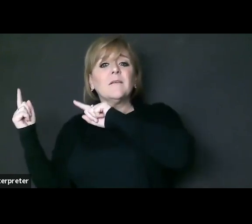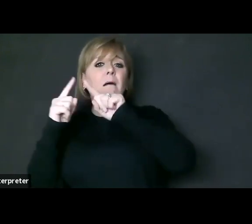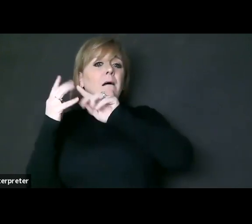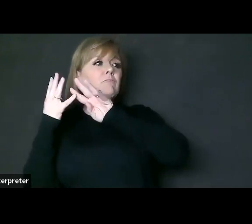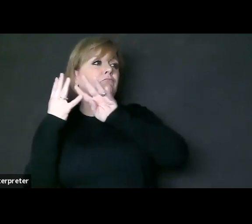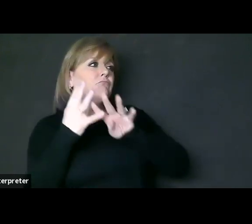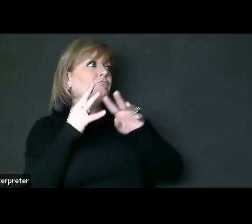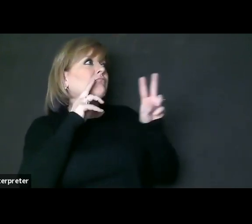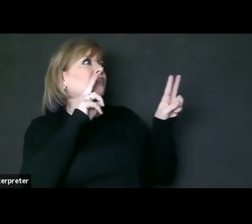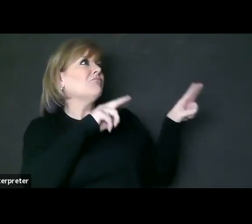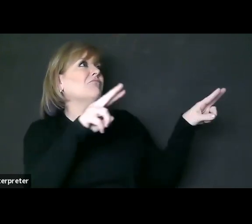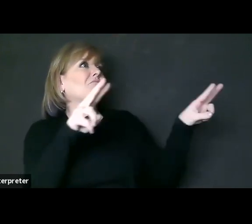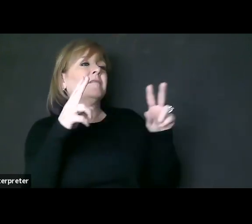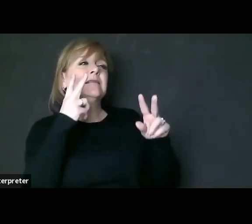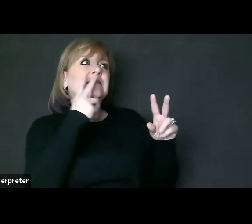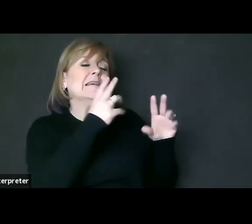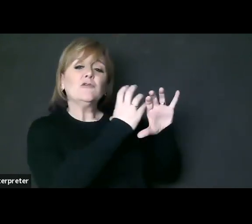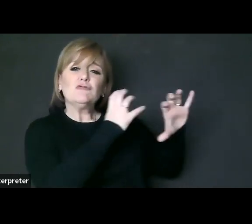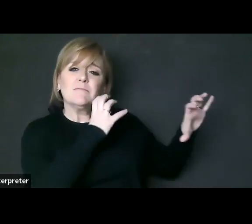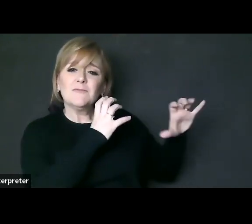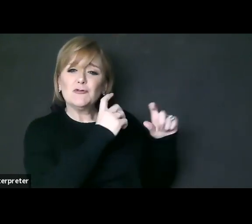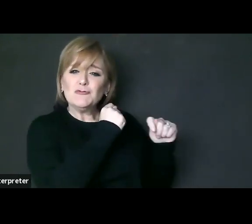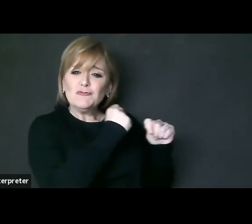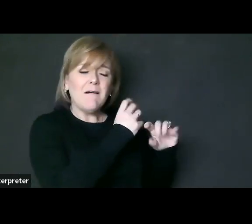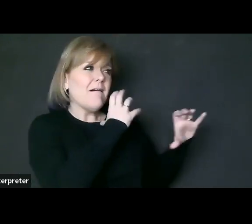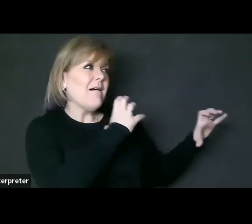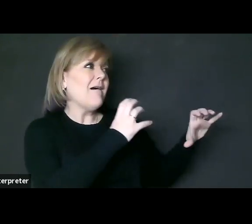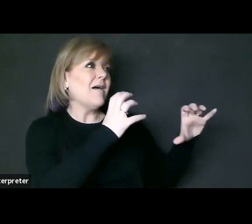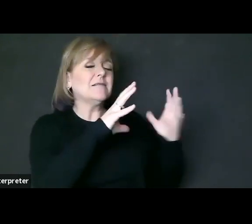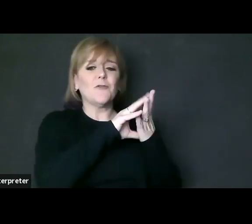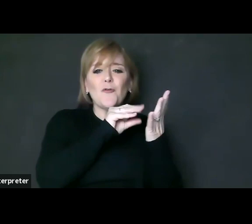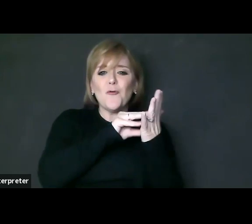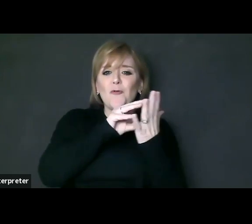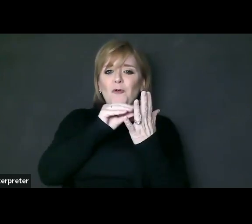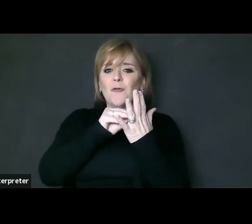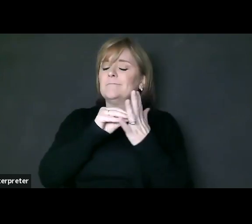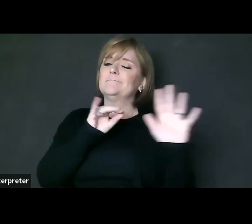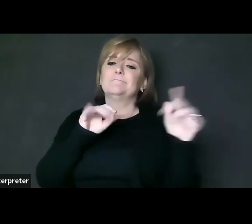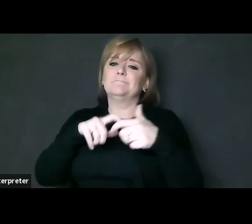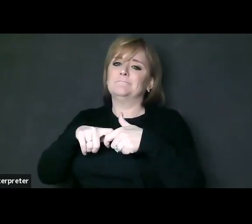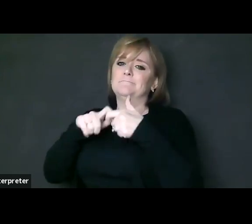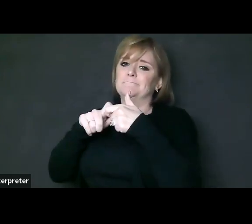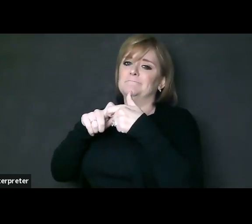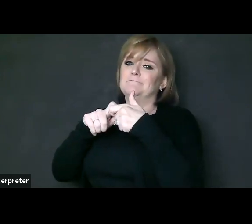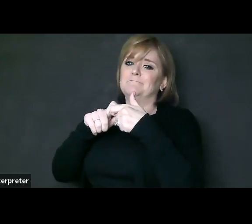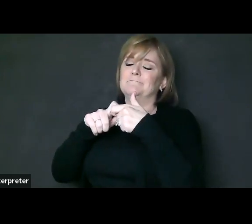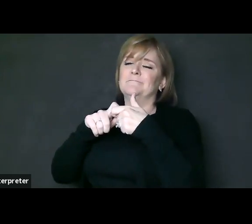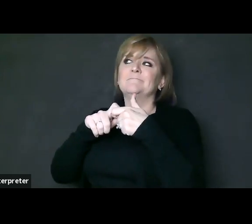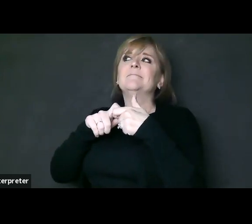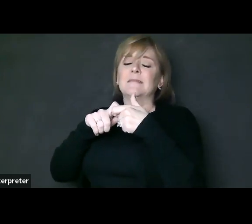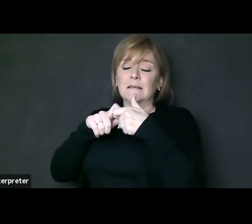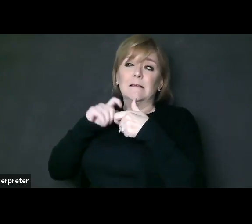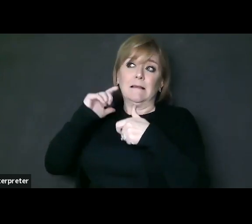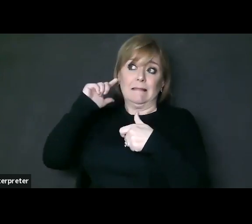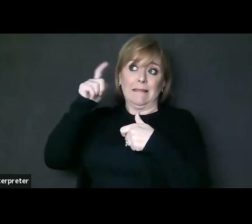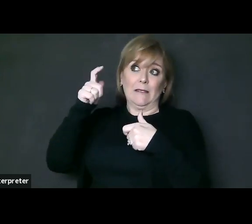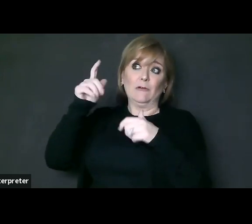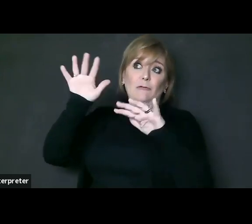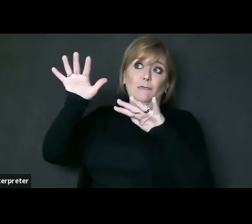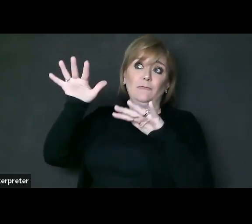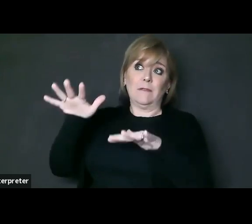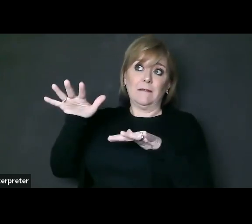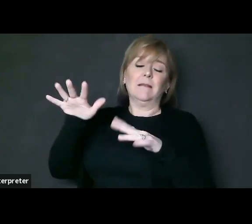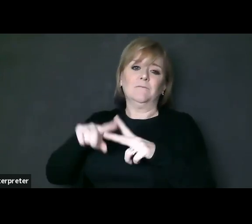station, look at fire trucks, and learn a little bit about fire safety. We've temporarily halted that, and we can't wait to get it started back up when all this is